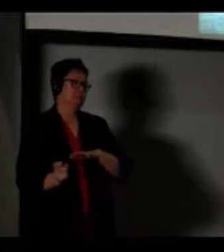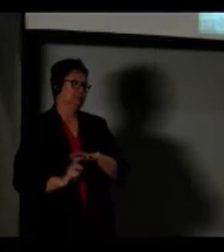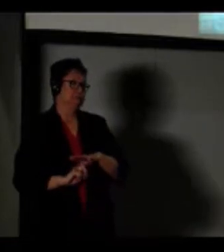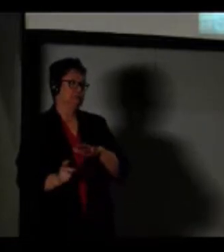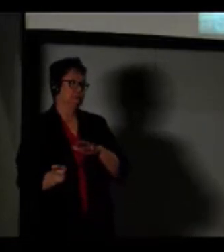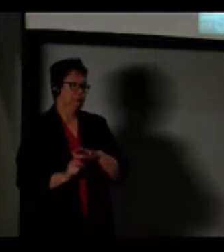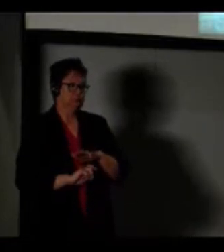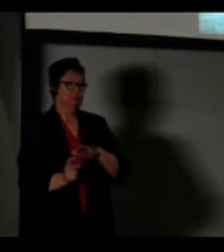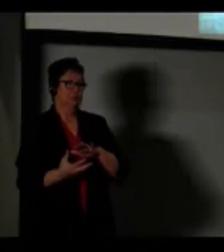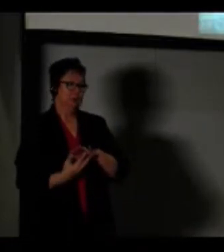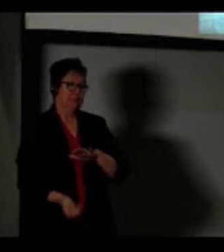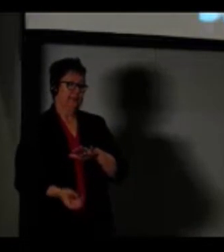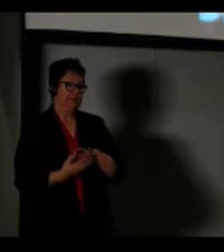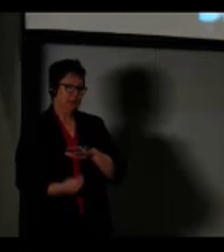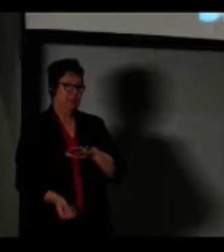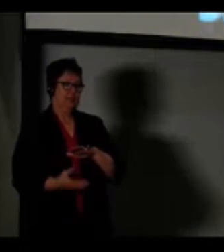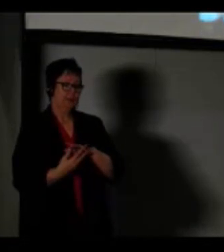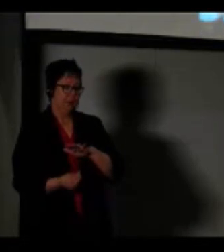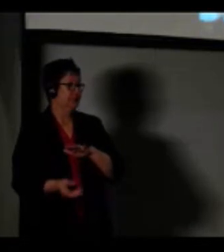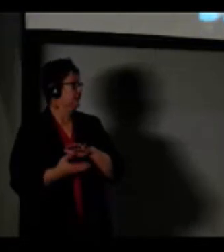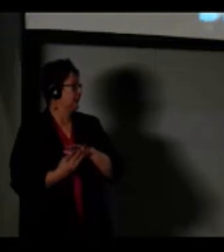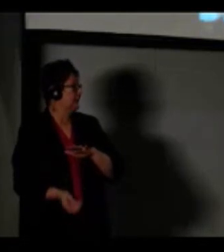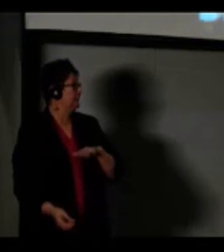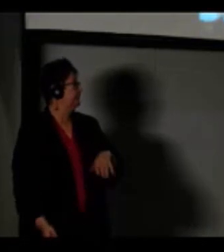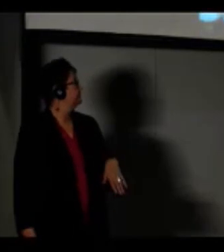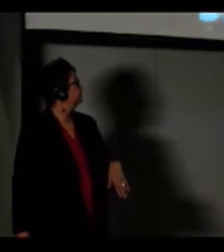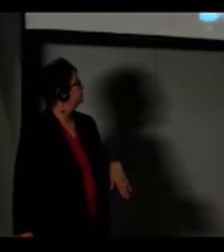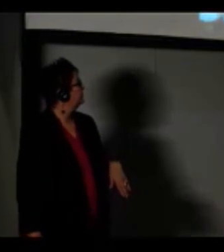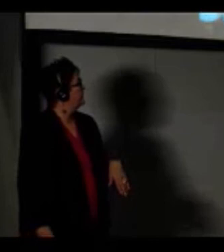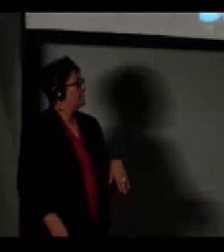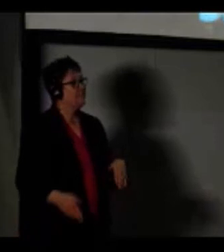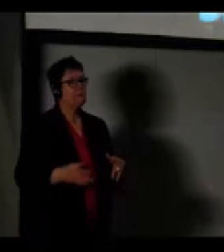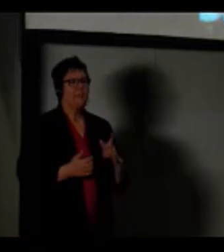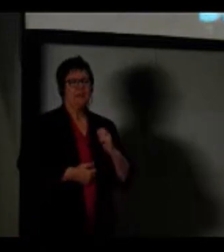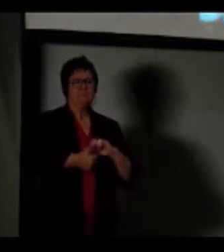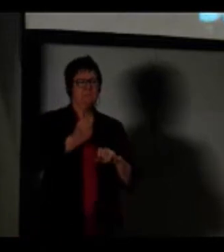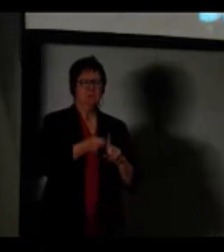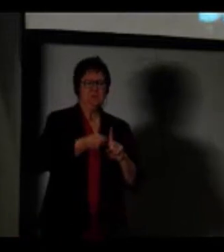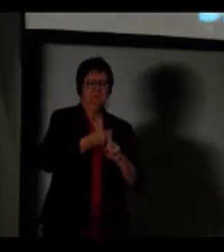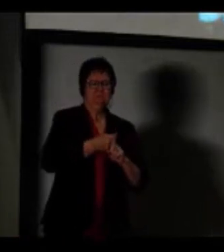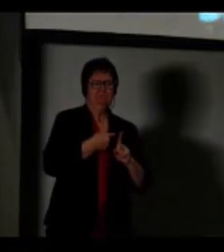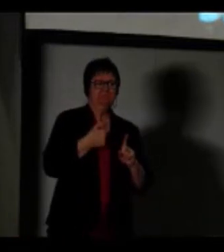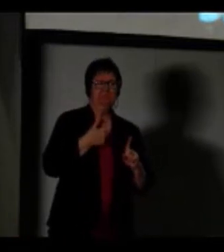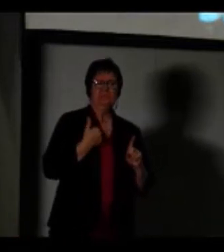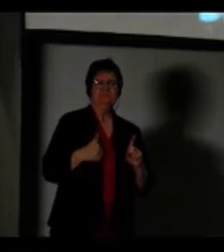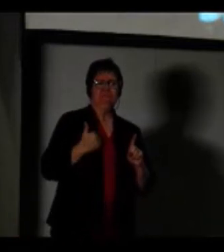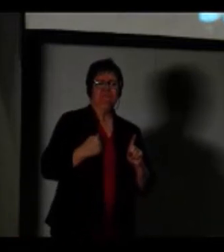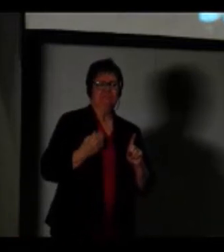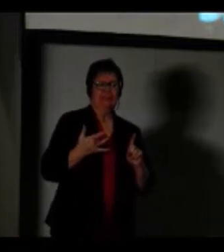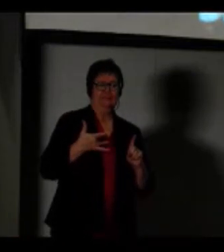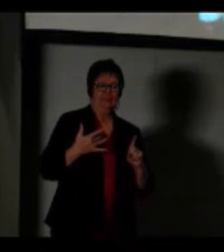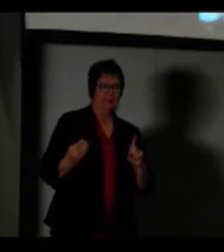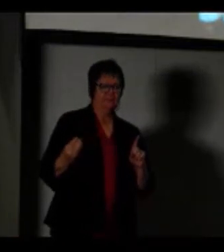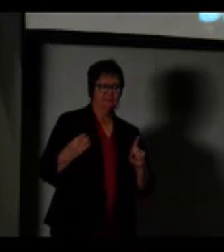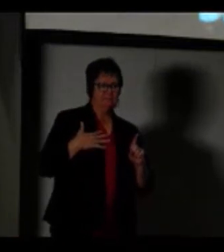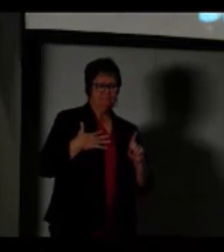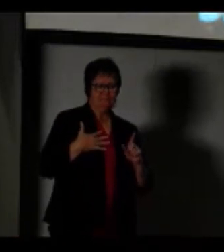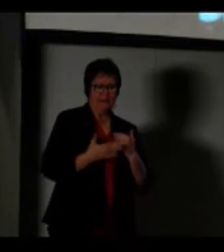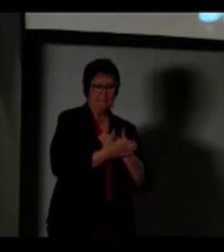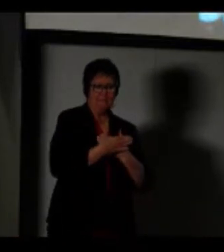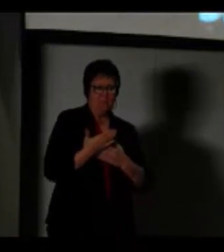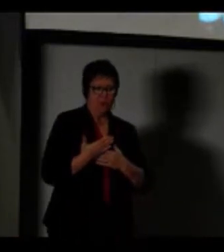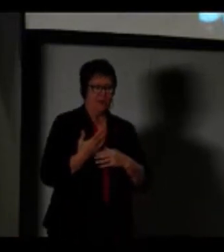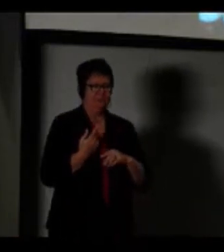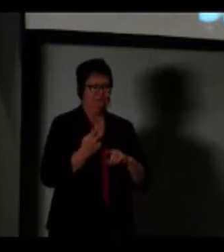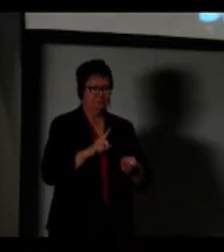library. But I think what most resonates with me and really what makes me feel good every morning when I go